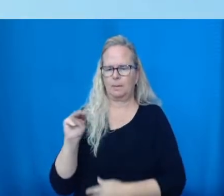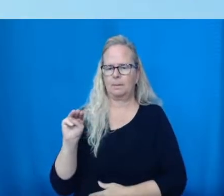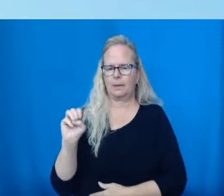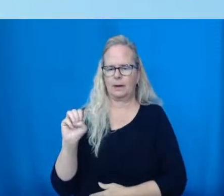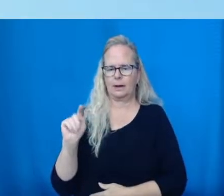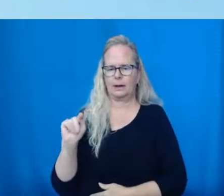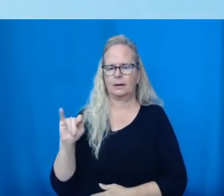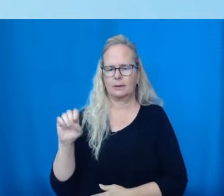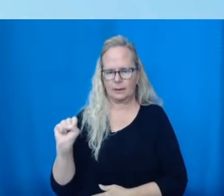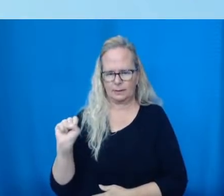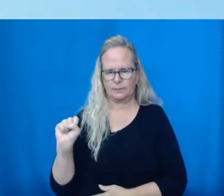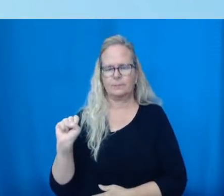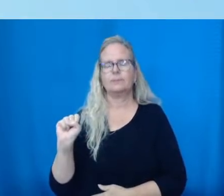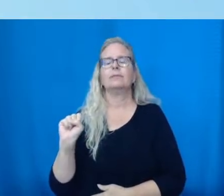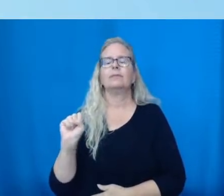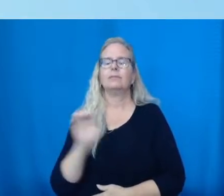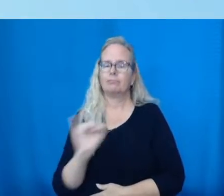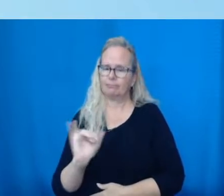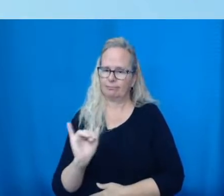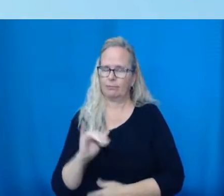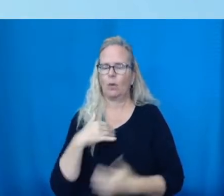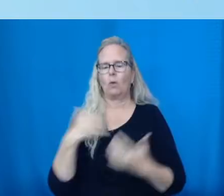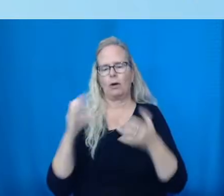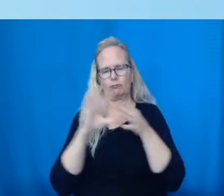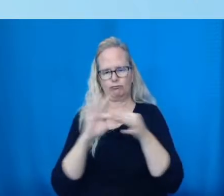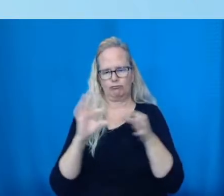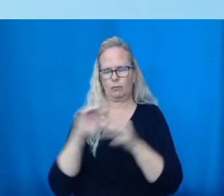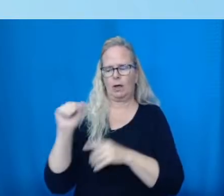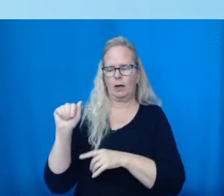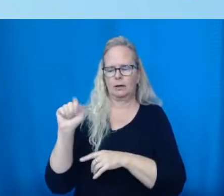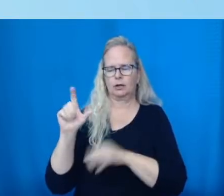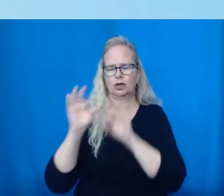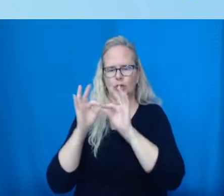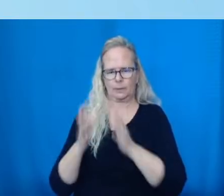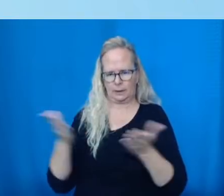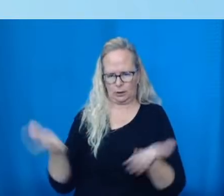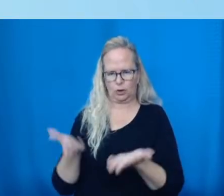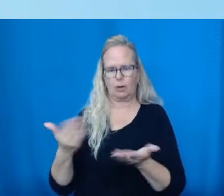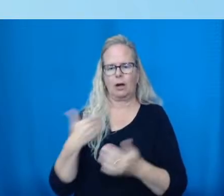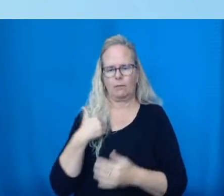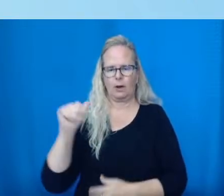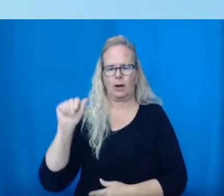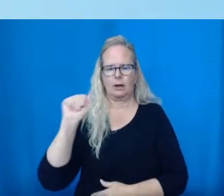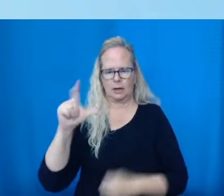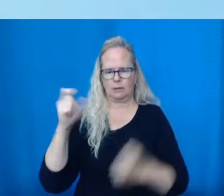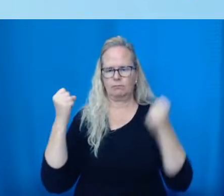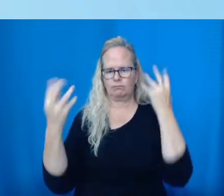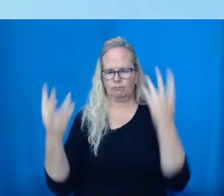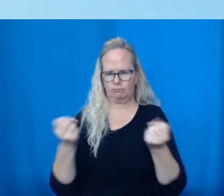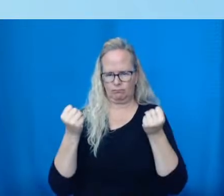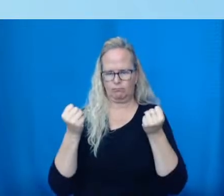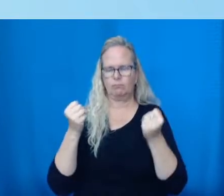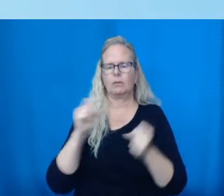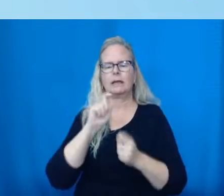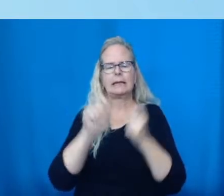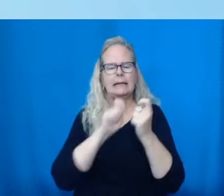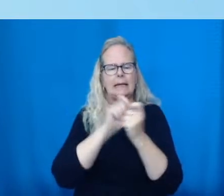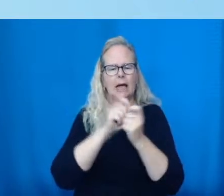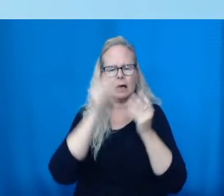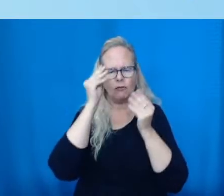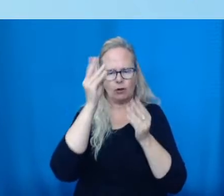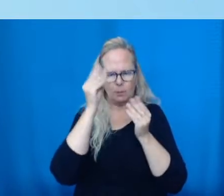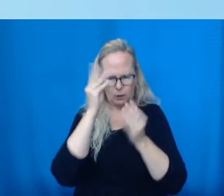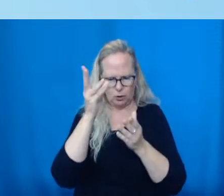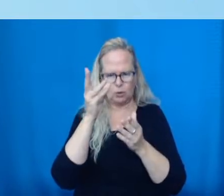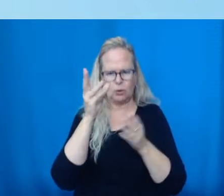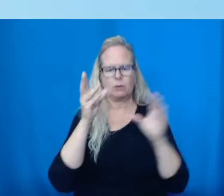accurate information, closed captioning will be uploaded after the live stream is complete. This conversation for the public is being shared live on